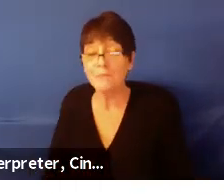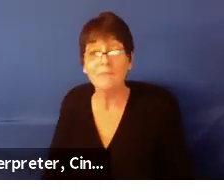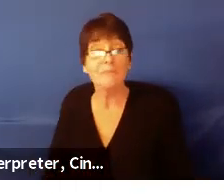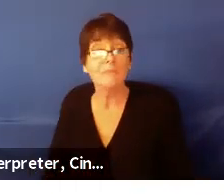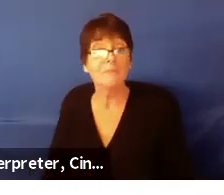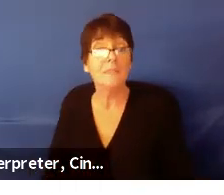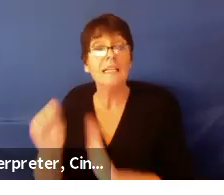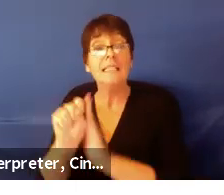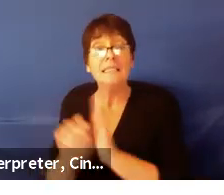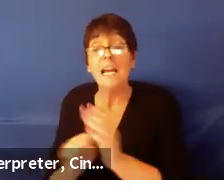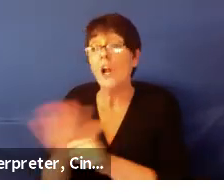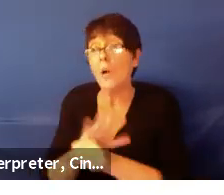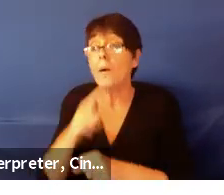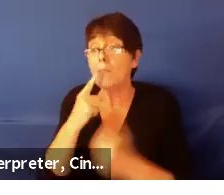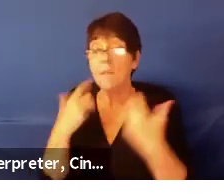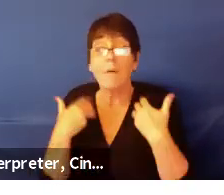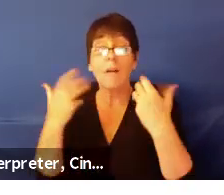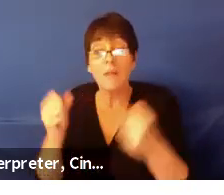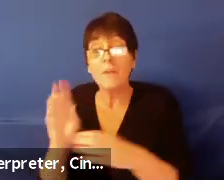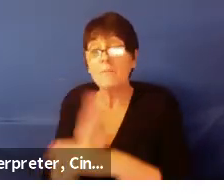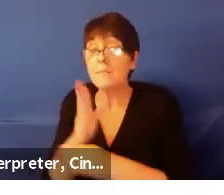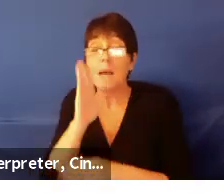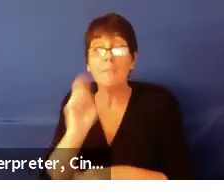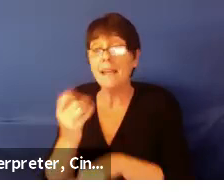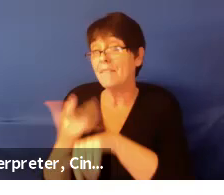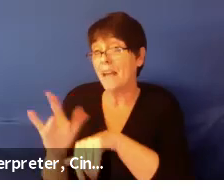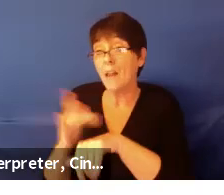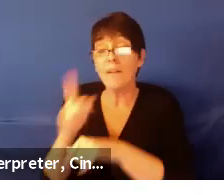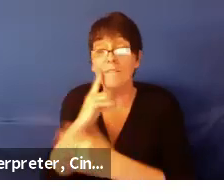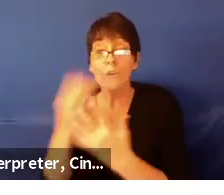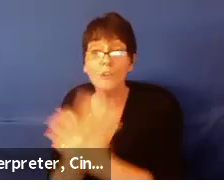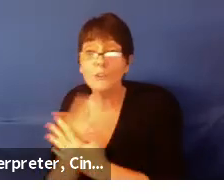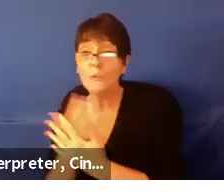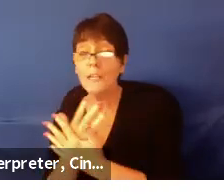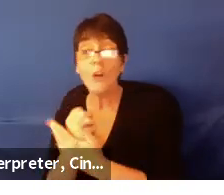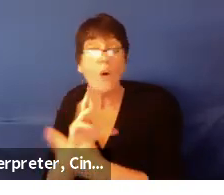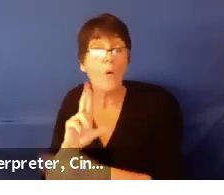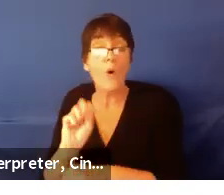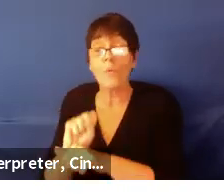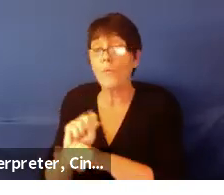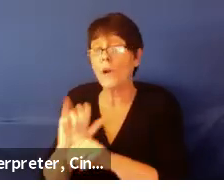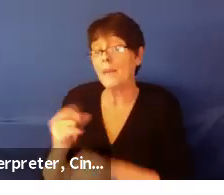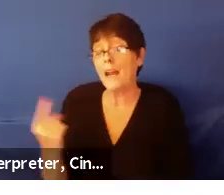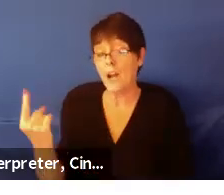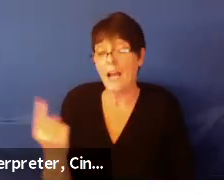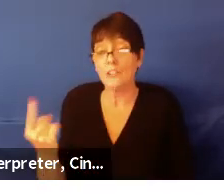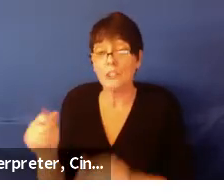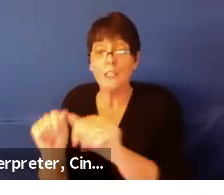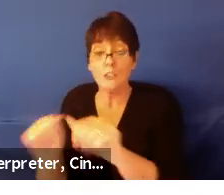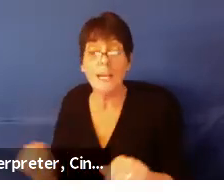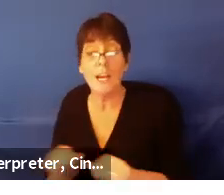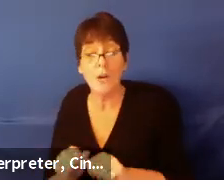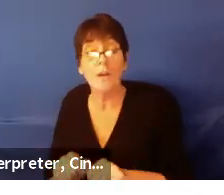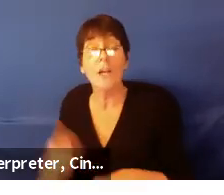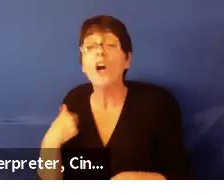State and local public health entities may not be available for screening or work in the isolation care areas. We